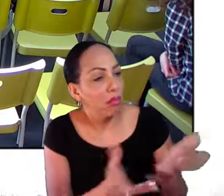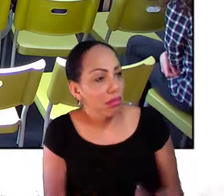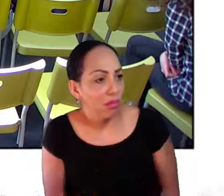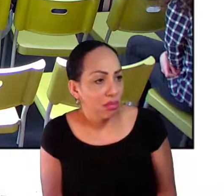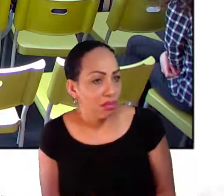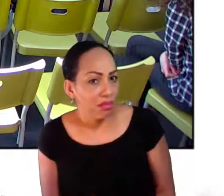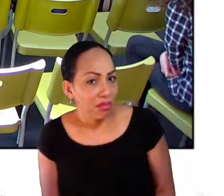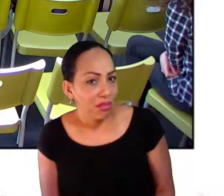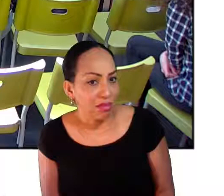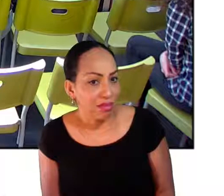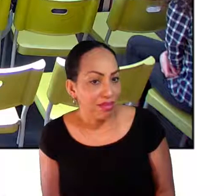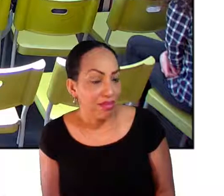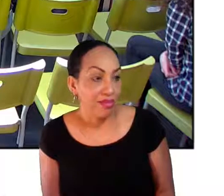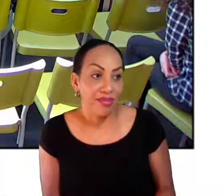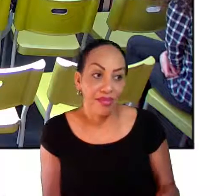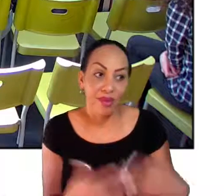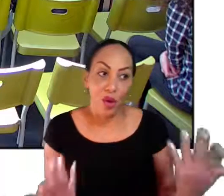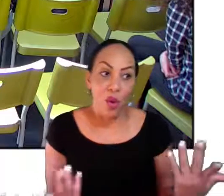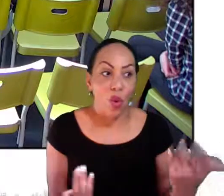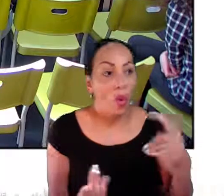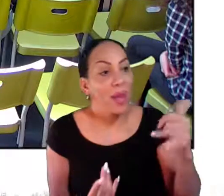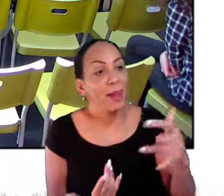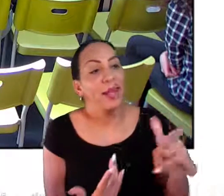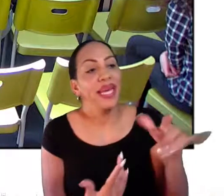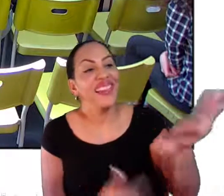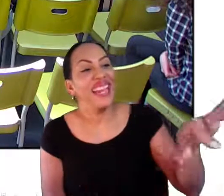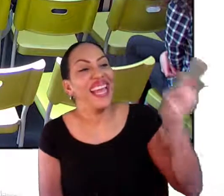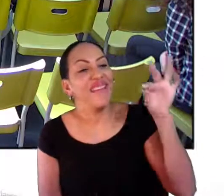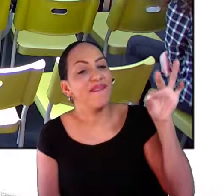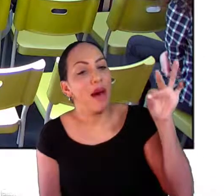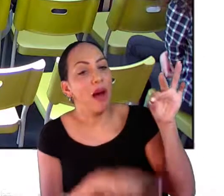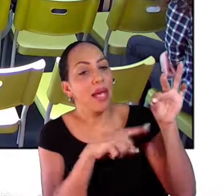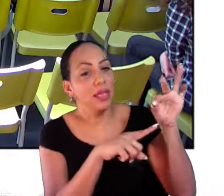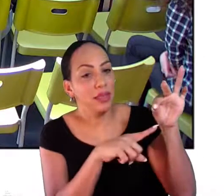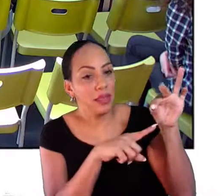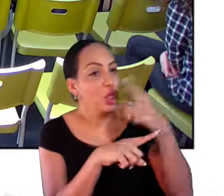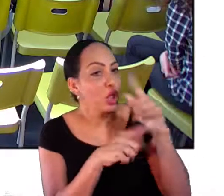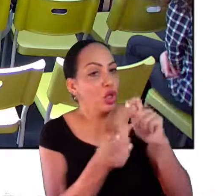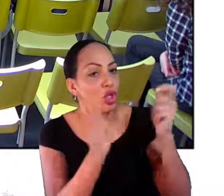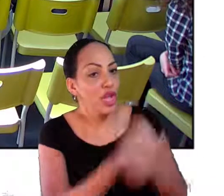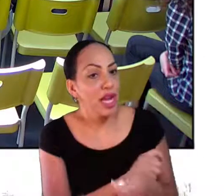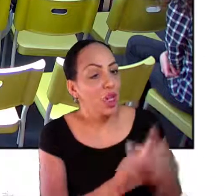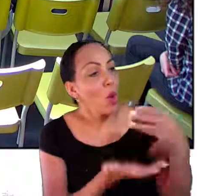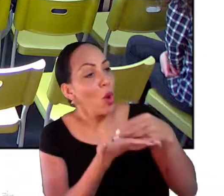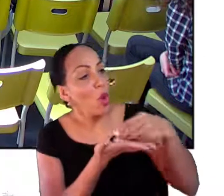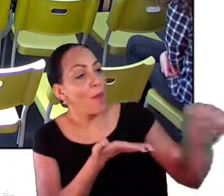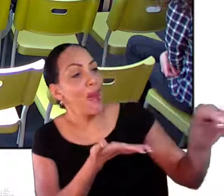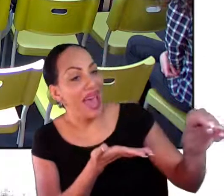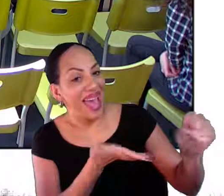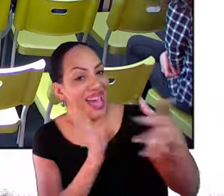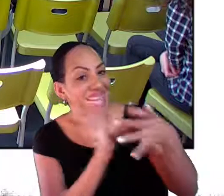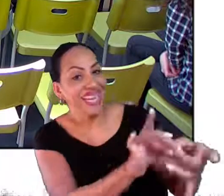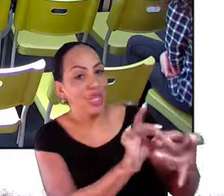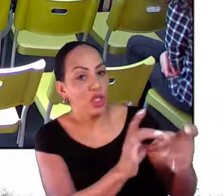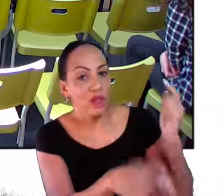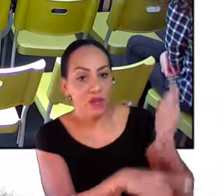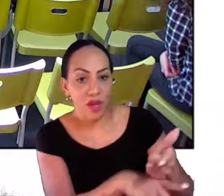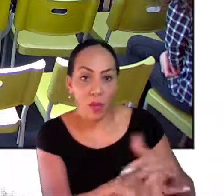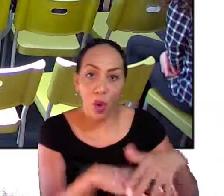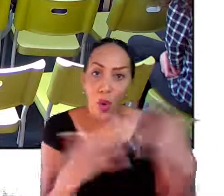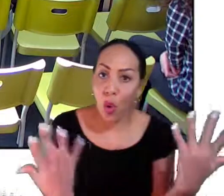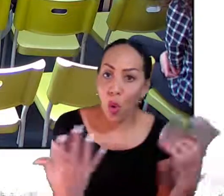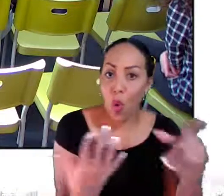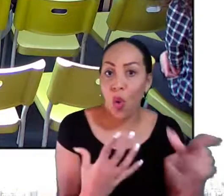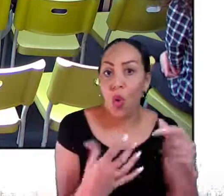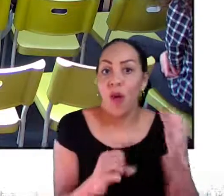a different, is there a change in the invite? What's your intentions to them? I was just going to build on that as well. Yeah. You might change the format of the film that makes it easier for